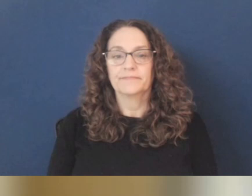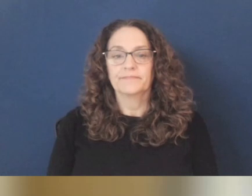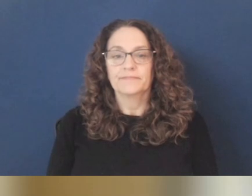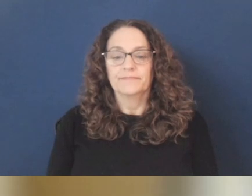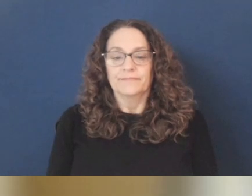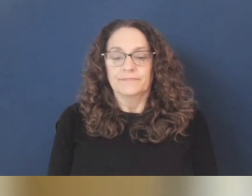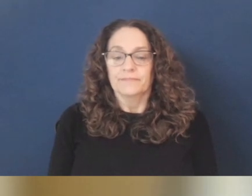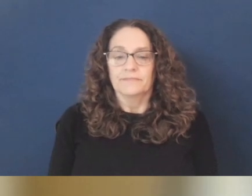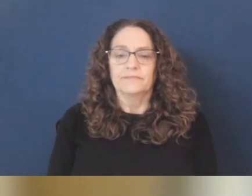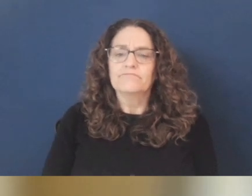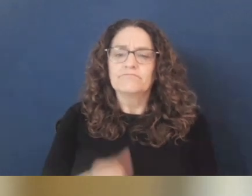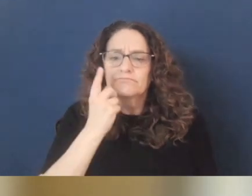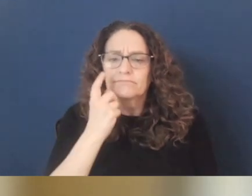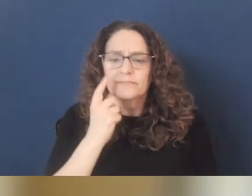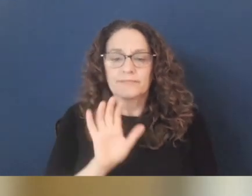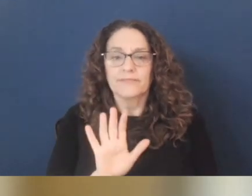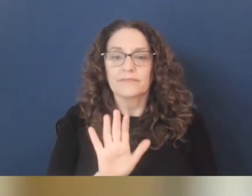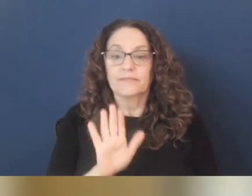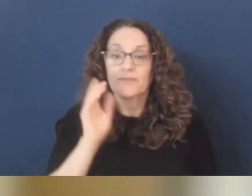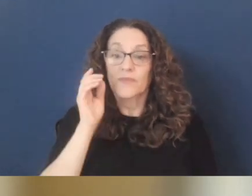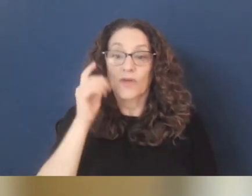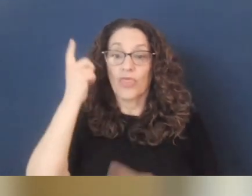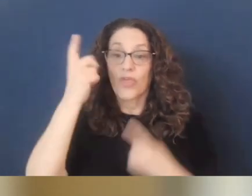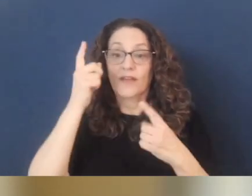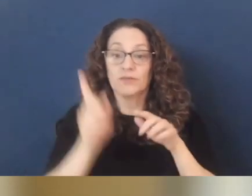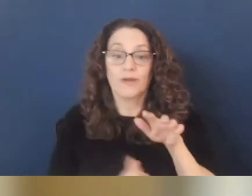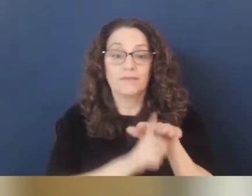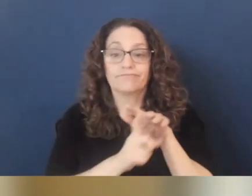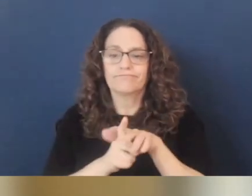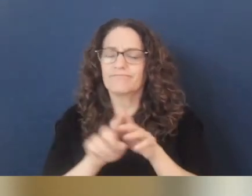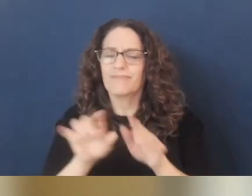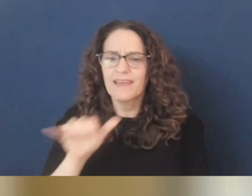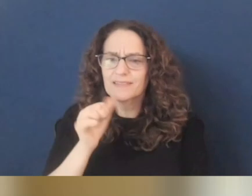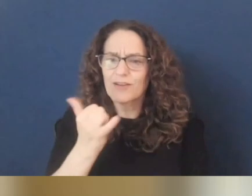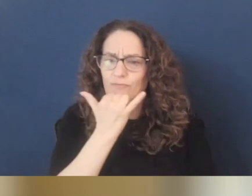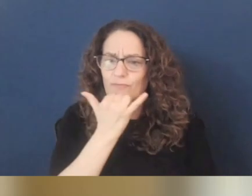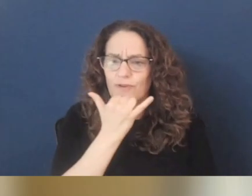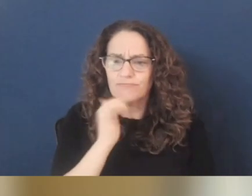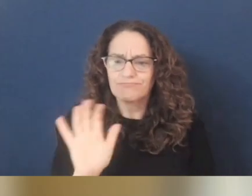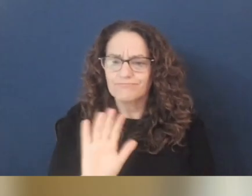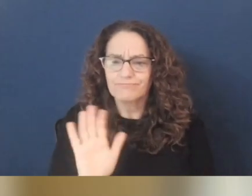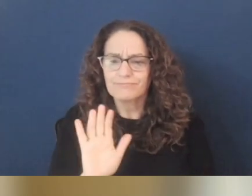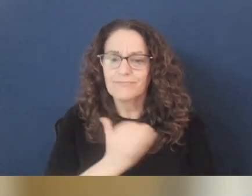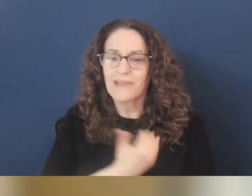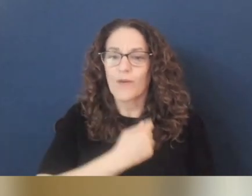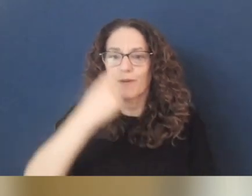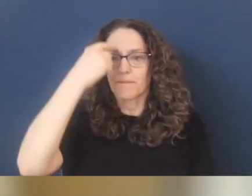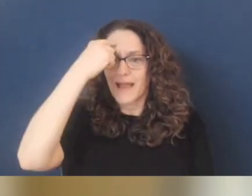It's not wrong to have thoughts arise. The minds think.